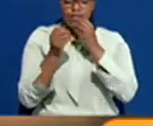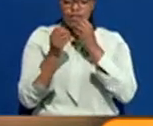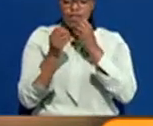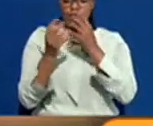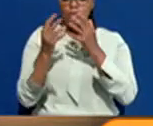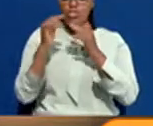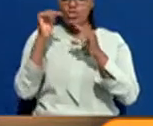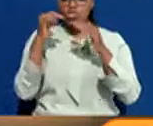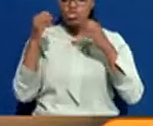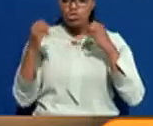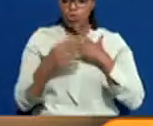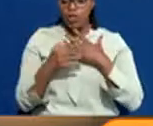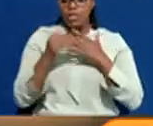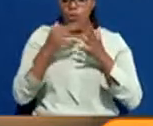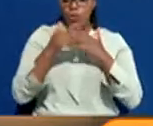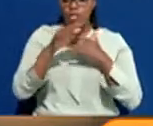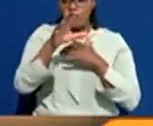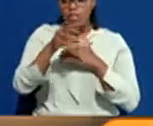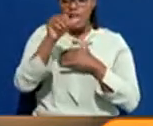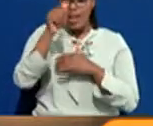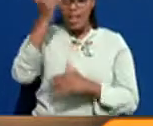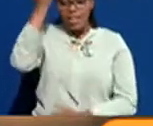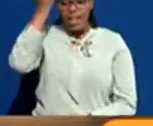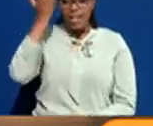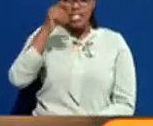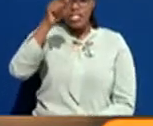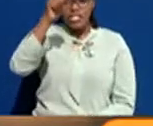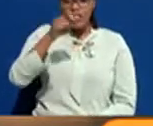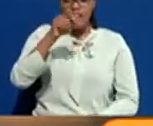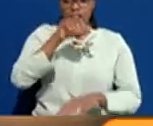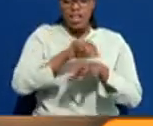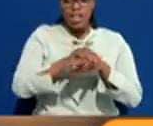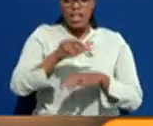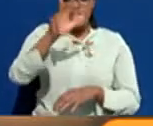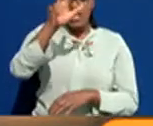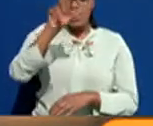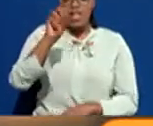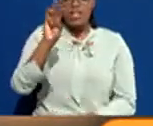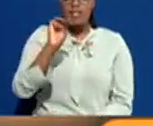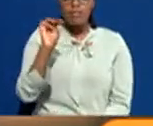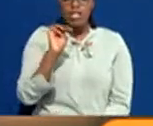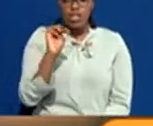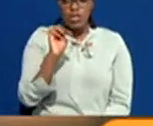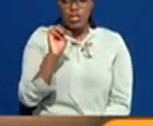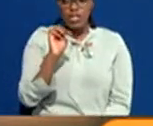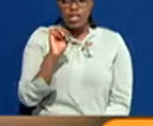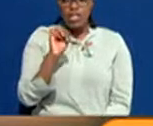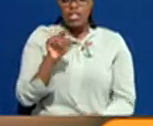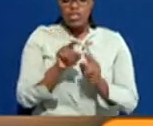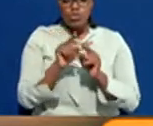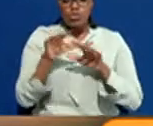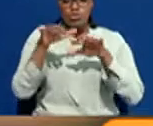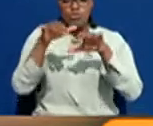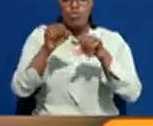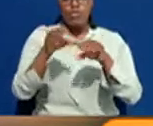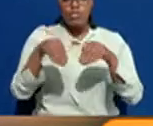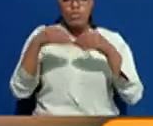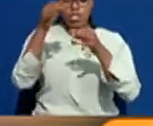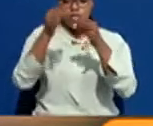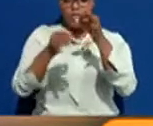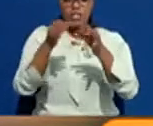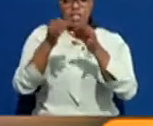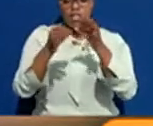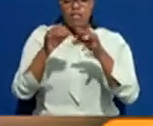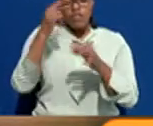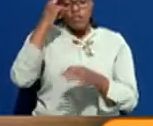the tribunal findings that another judge received 30 million shillings to step in to deliver judgment on behalf